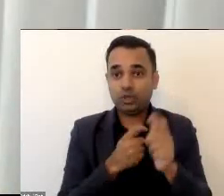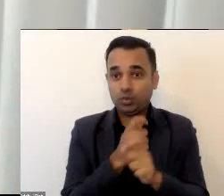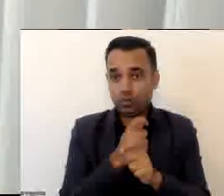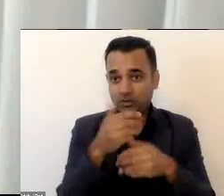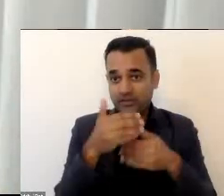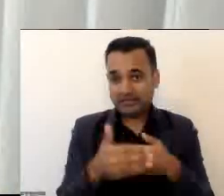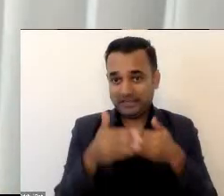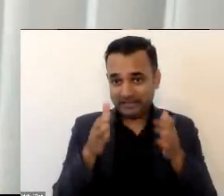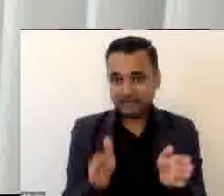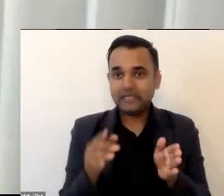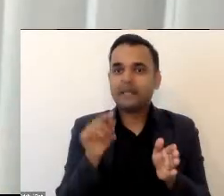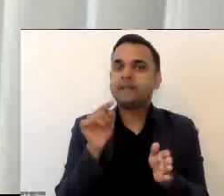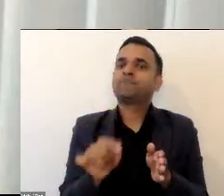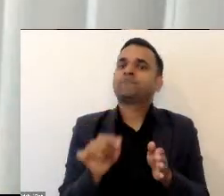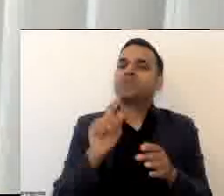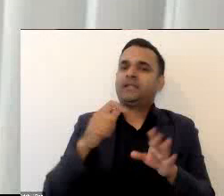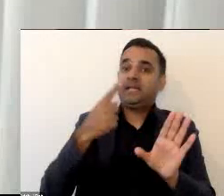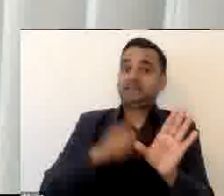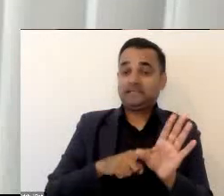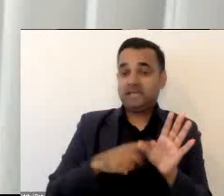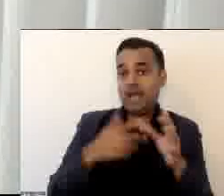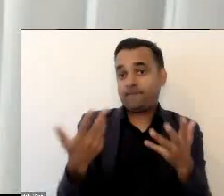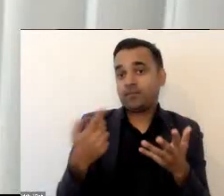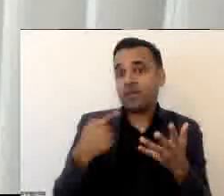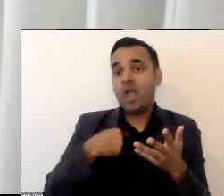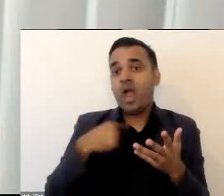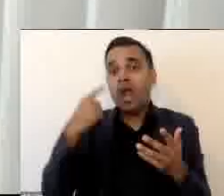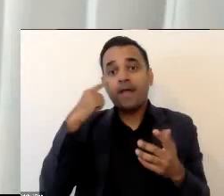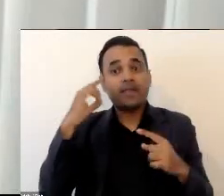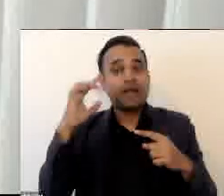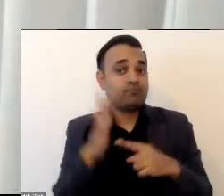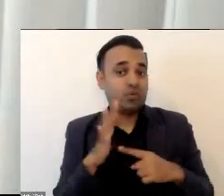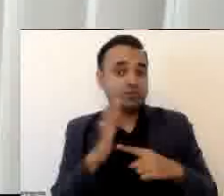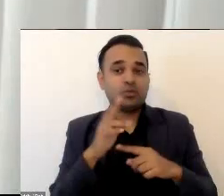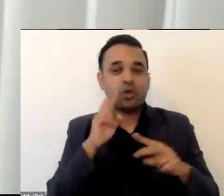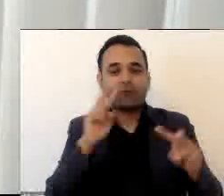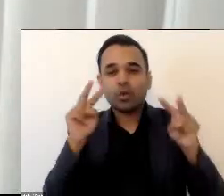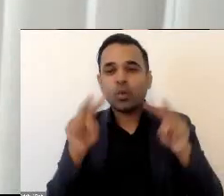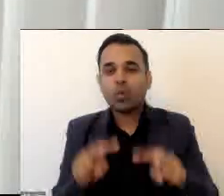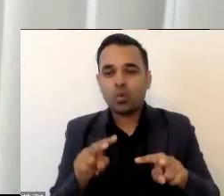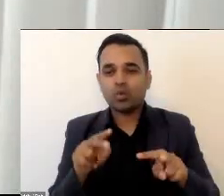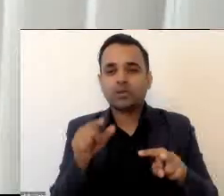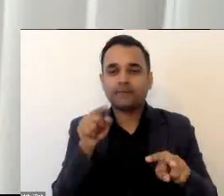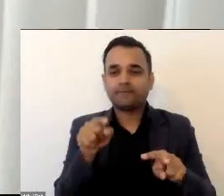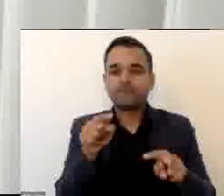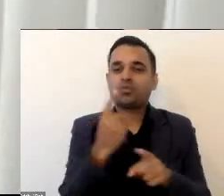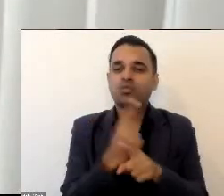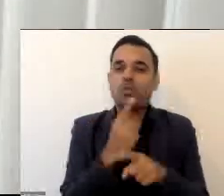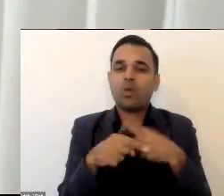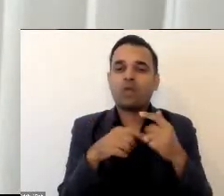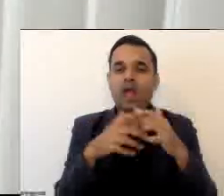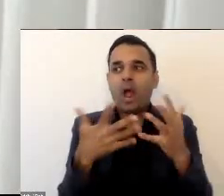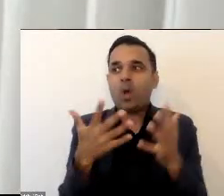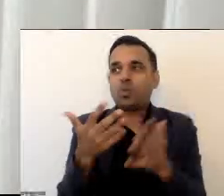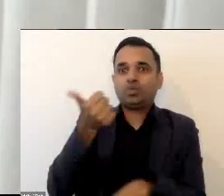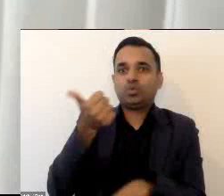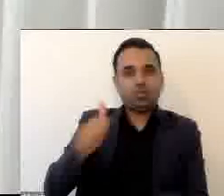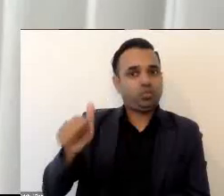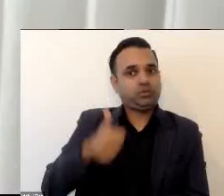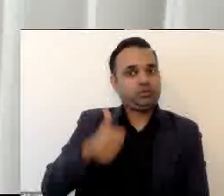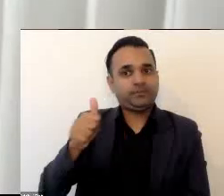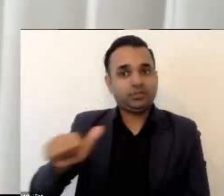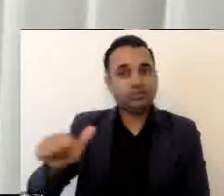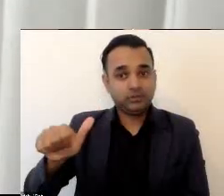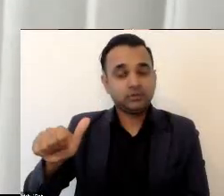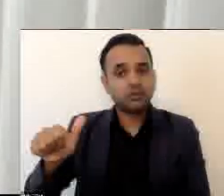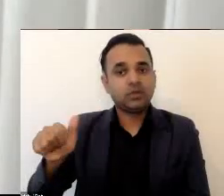know, we've just started looking at, you know, how do we engage youth in the field of business and human rights? And we're bringing